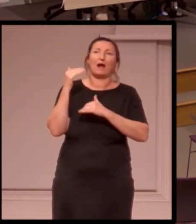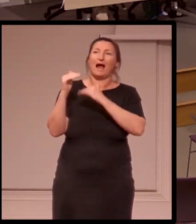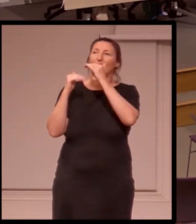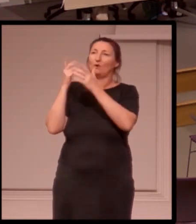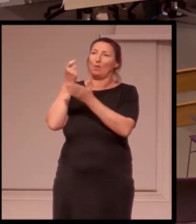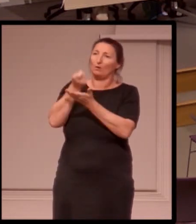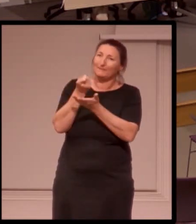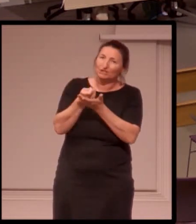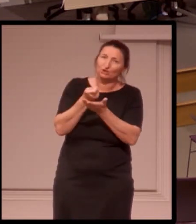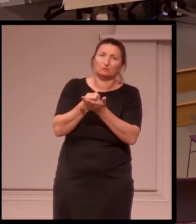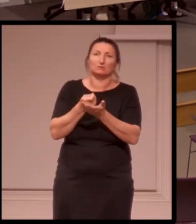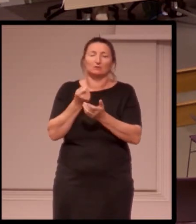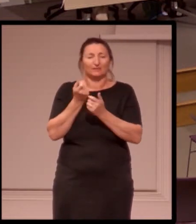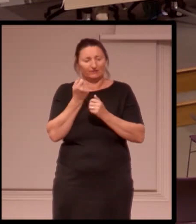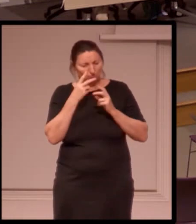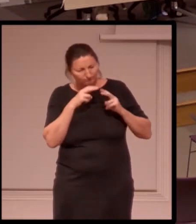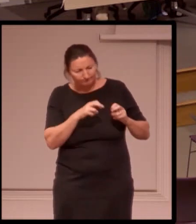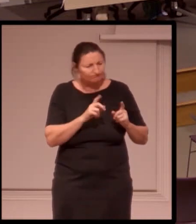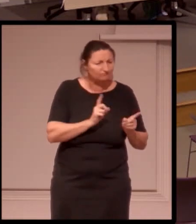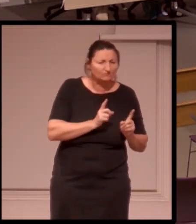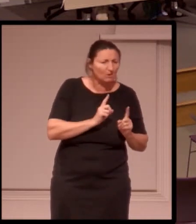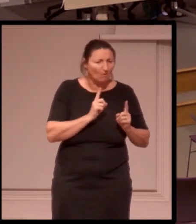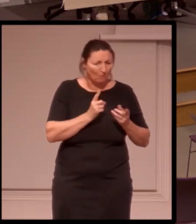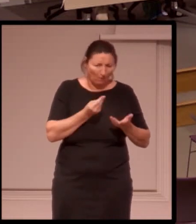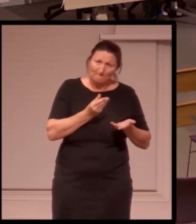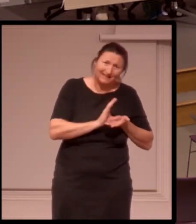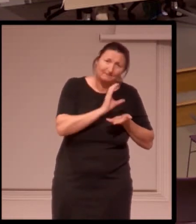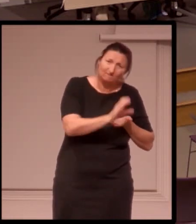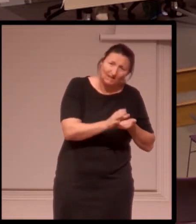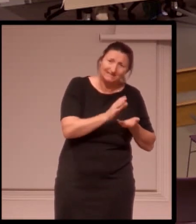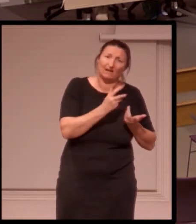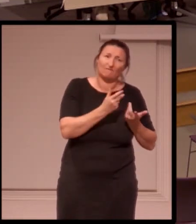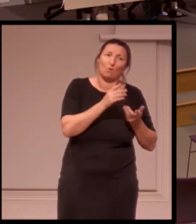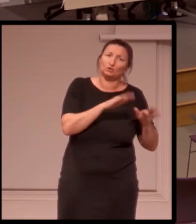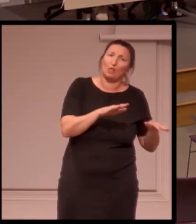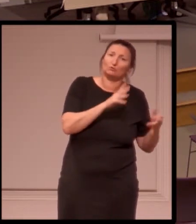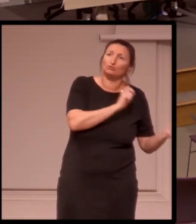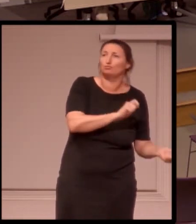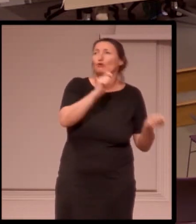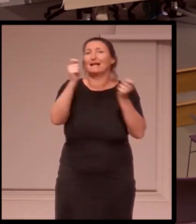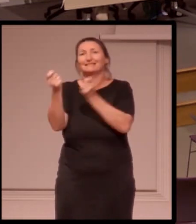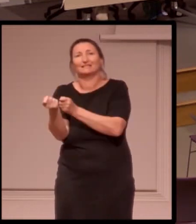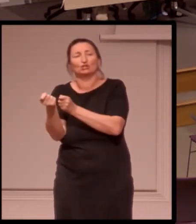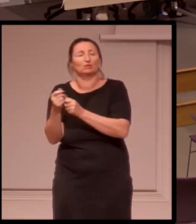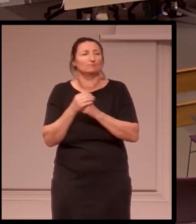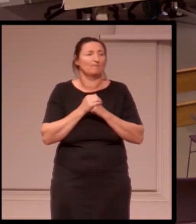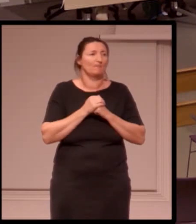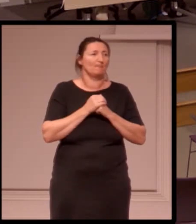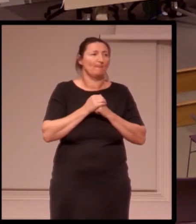look at what's being commissioned for those young people to transition into. And I think, again, lots